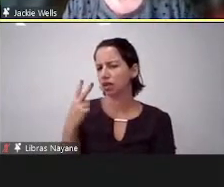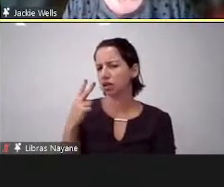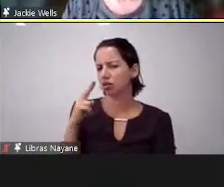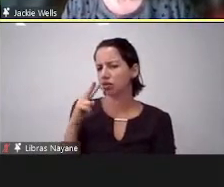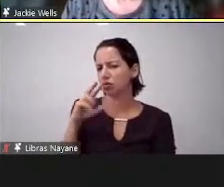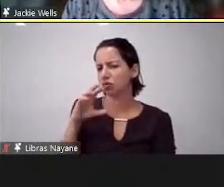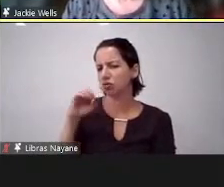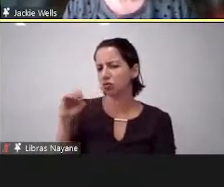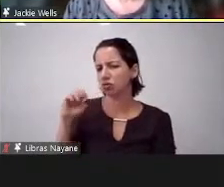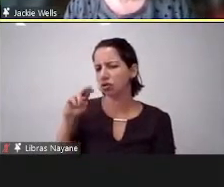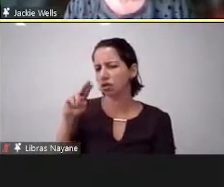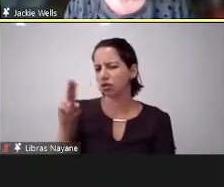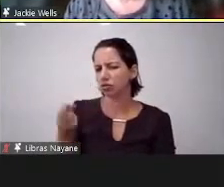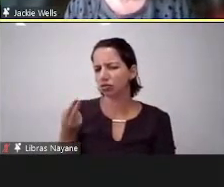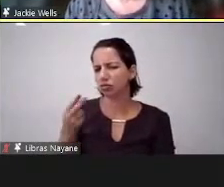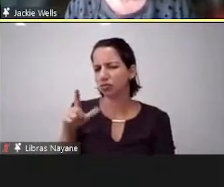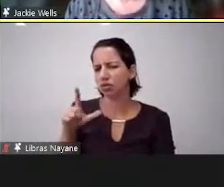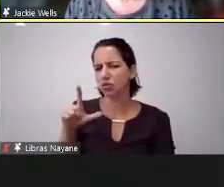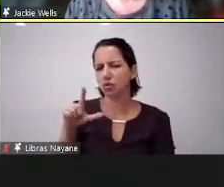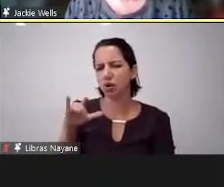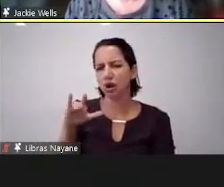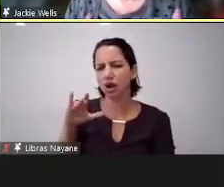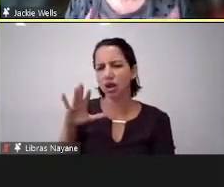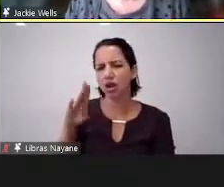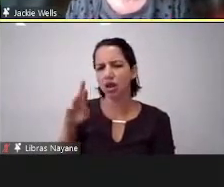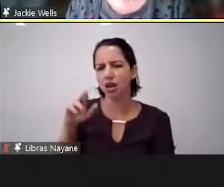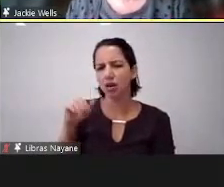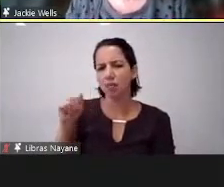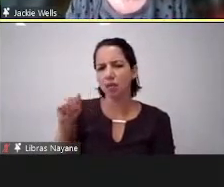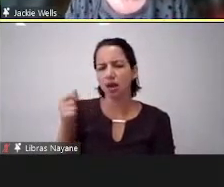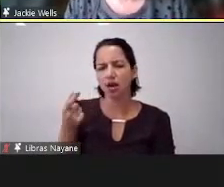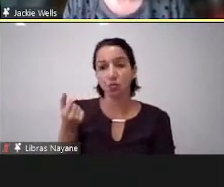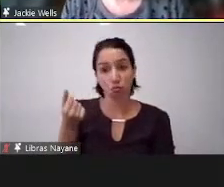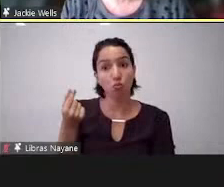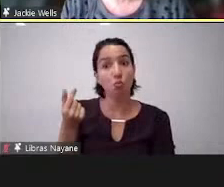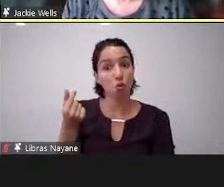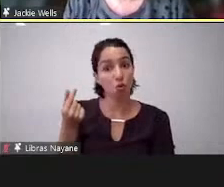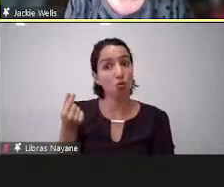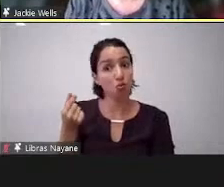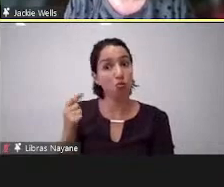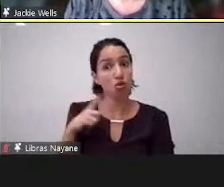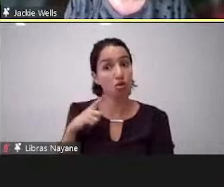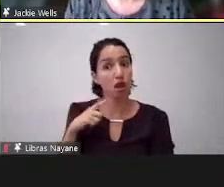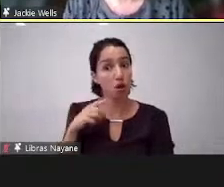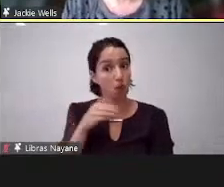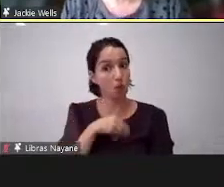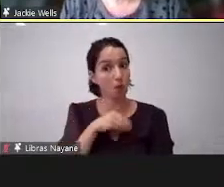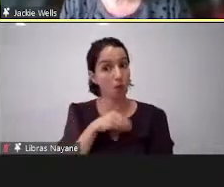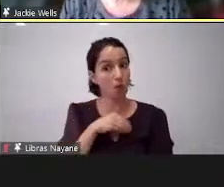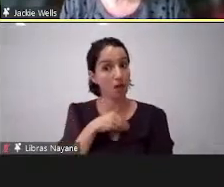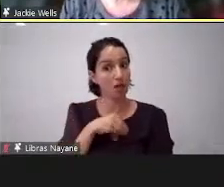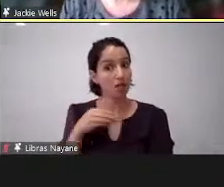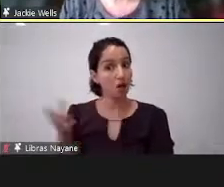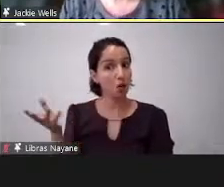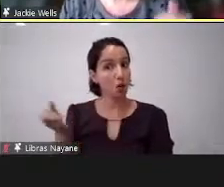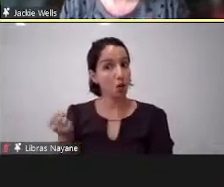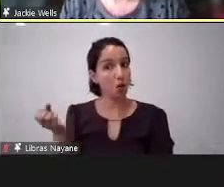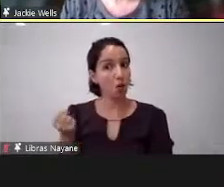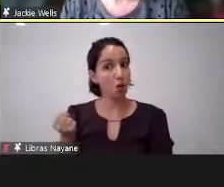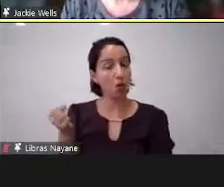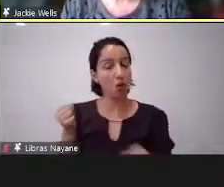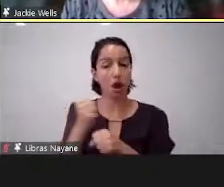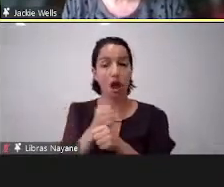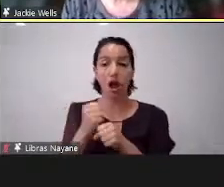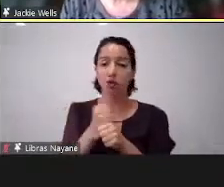has their pension annual allowance tapered to £4,000